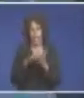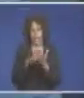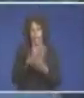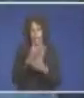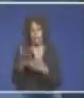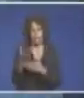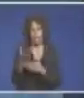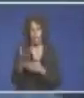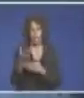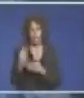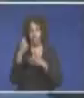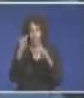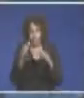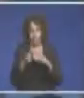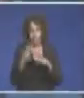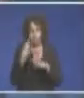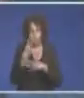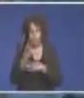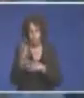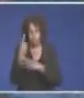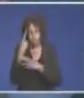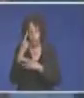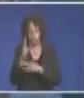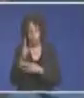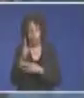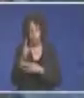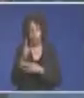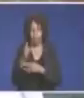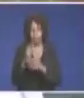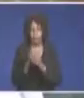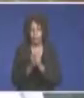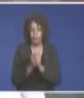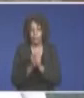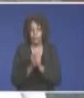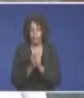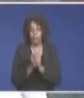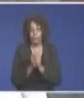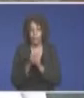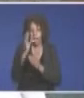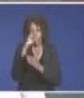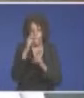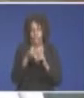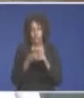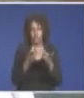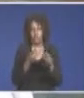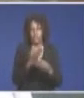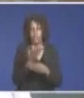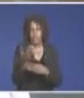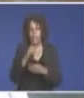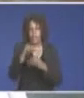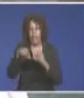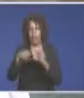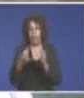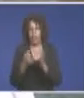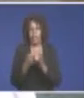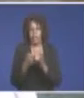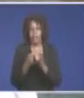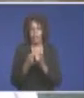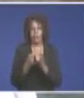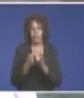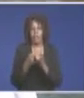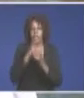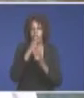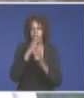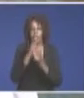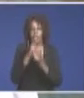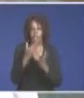able to look out for and put out to tender and seek to be able to do something about it, because it is not in a